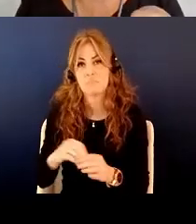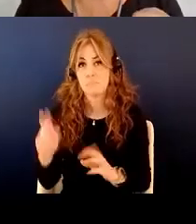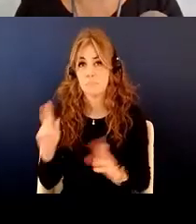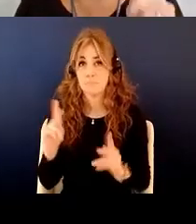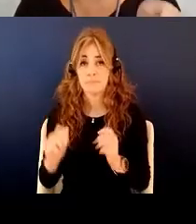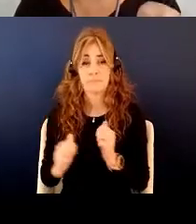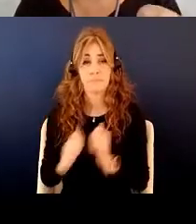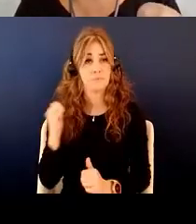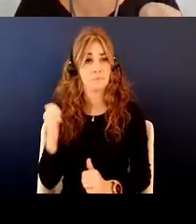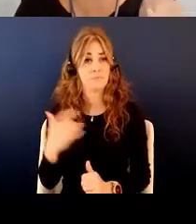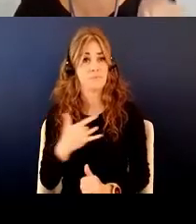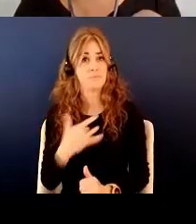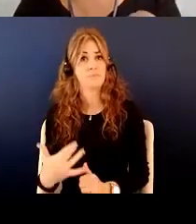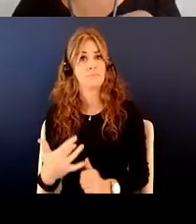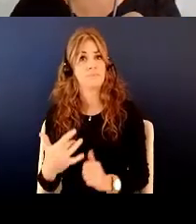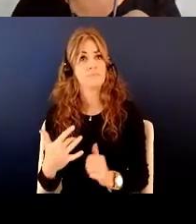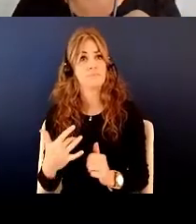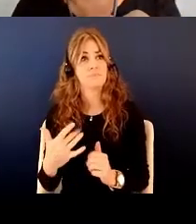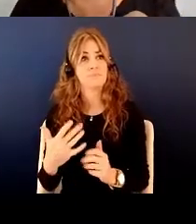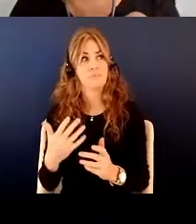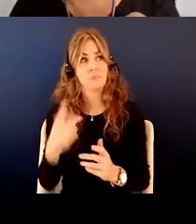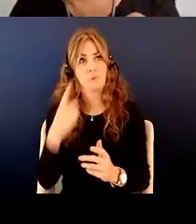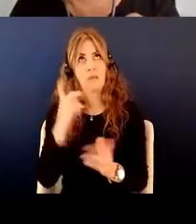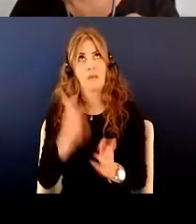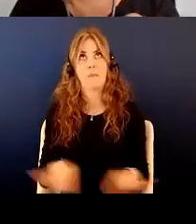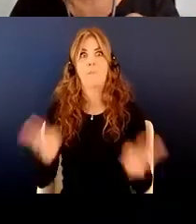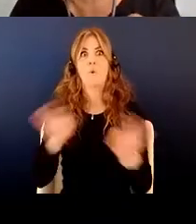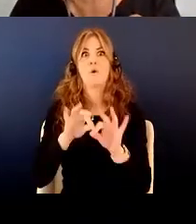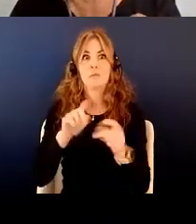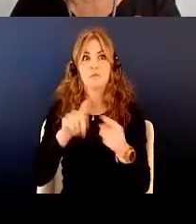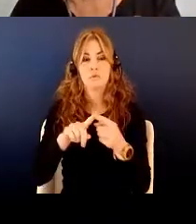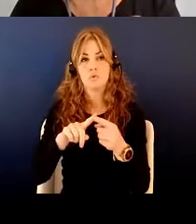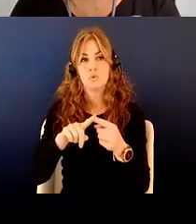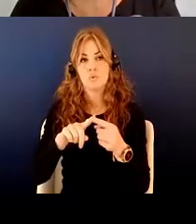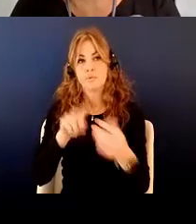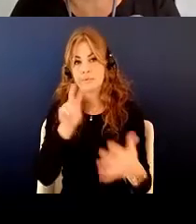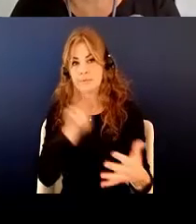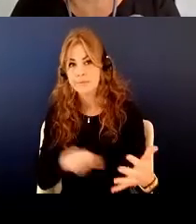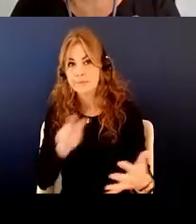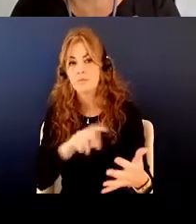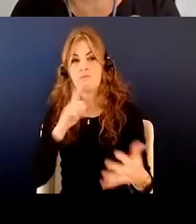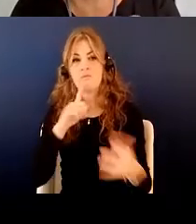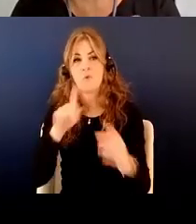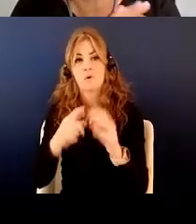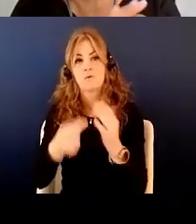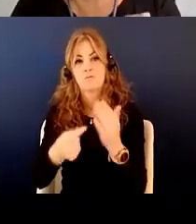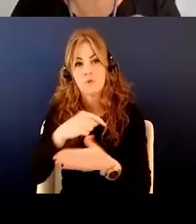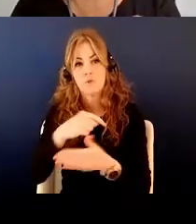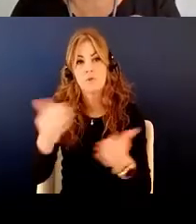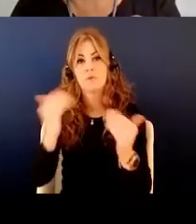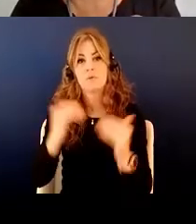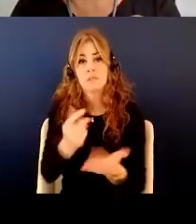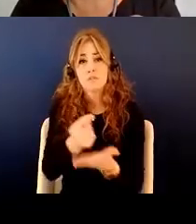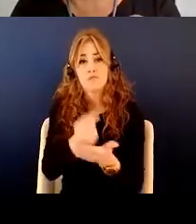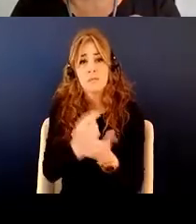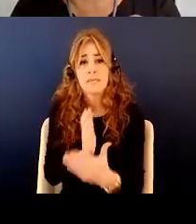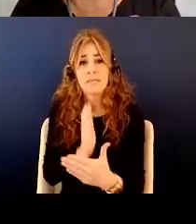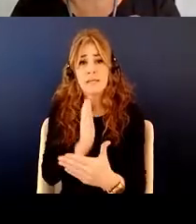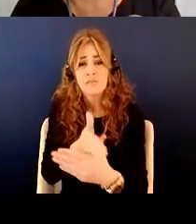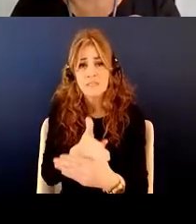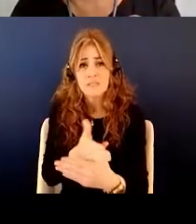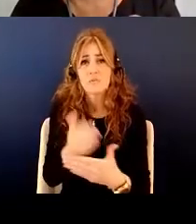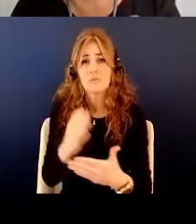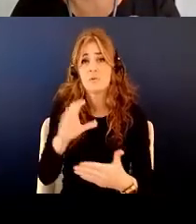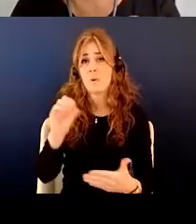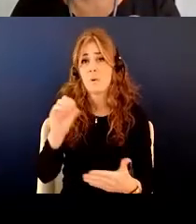most important to think about in our systematic review. T for treatments or interventions. O for outcomes, and S